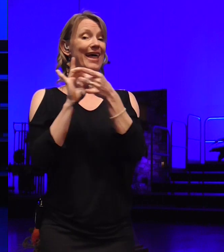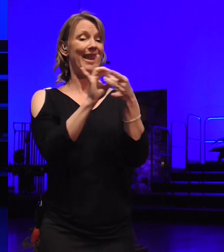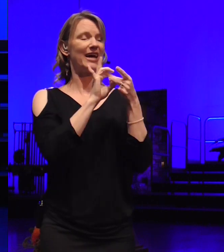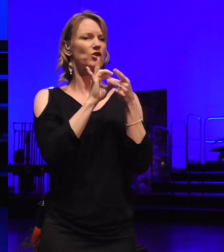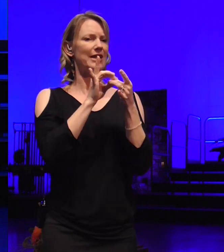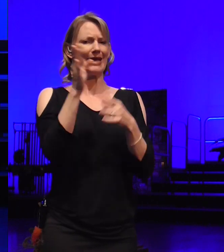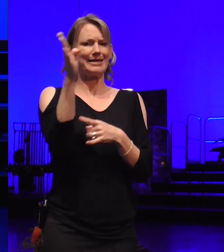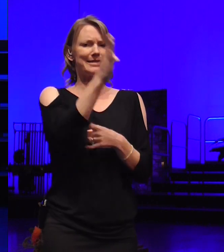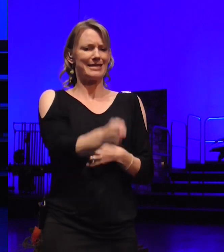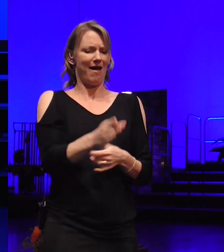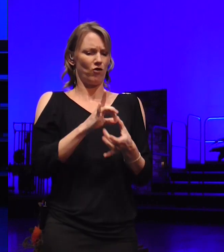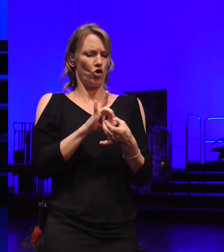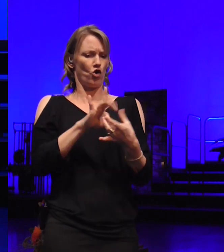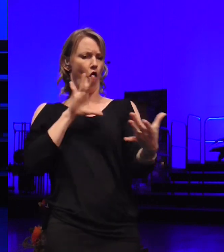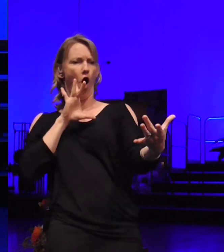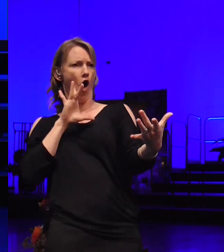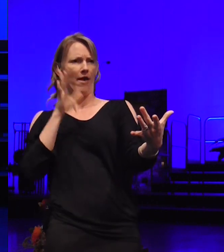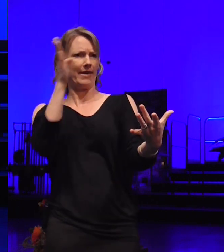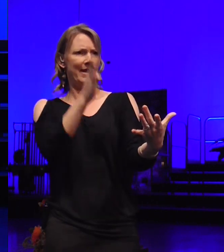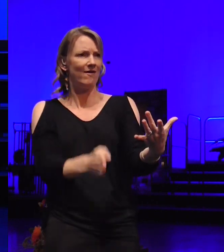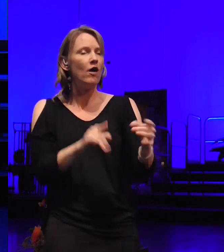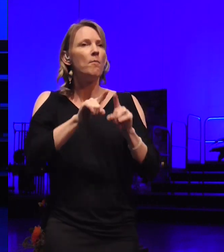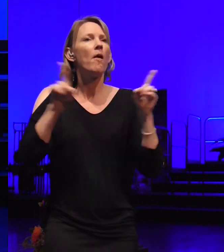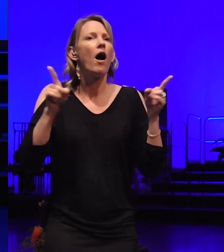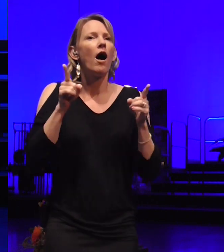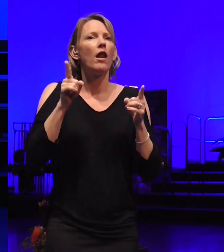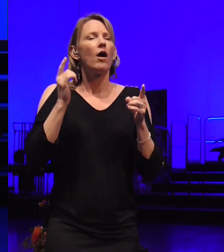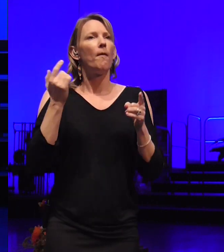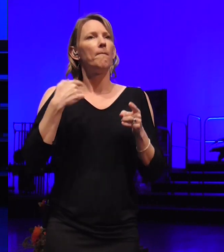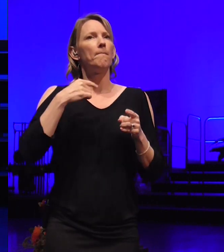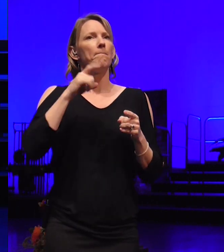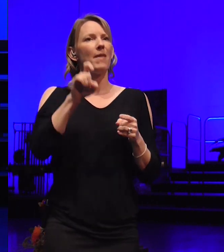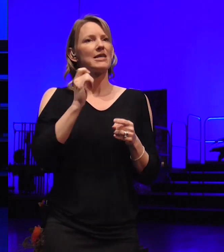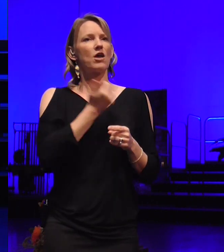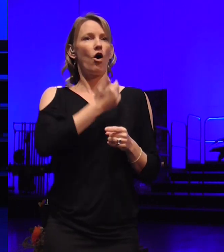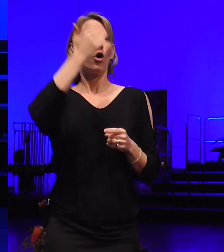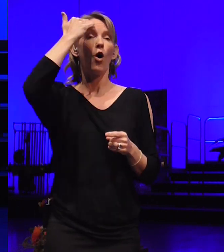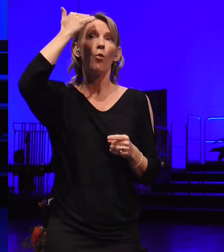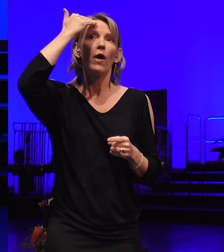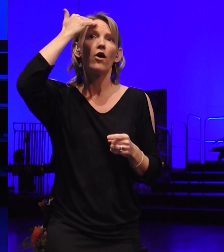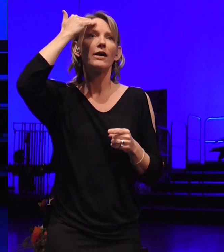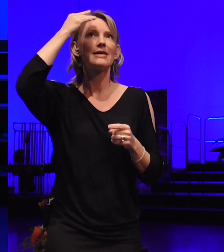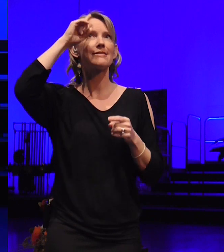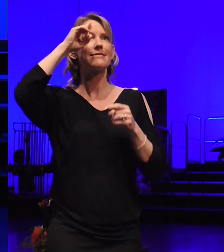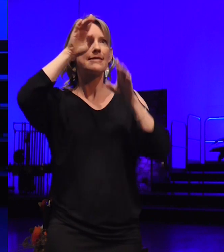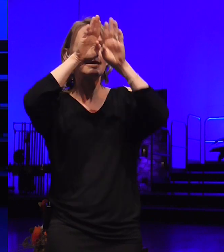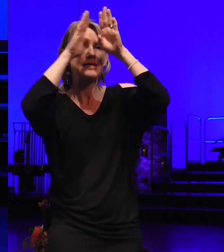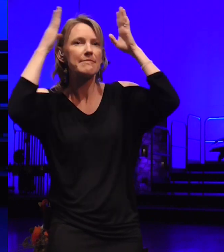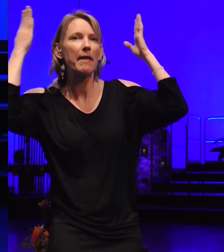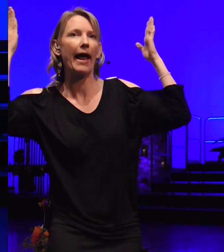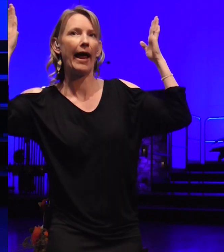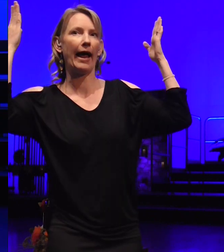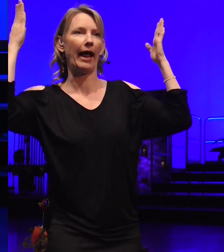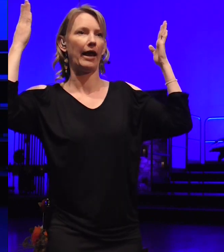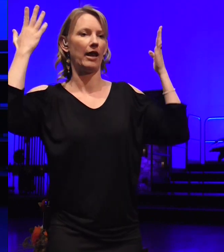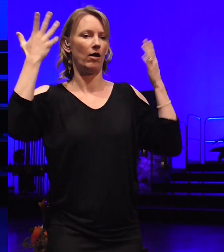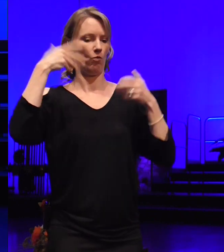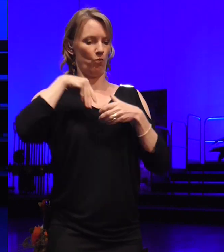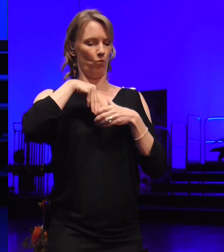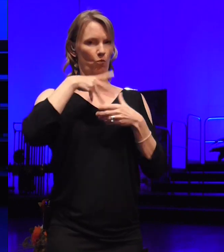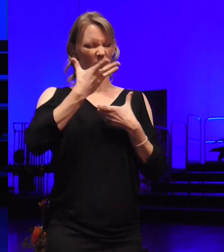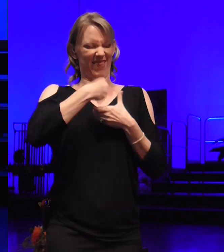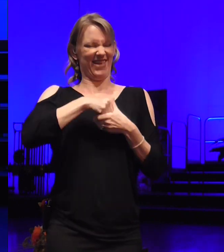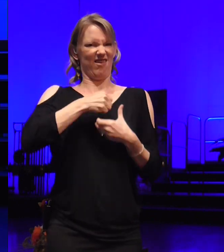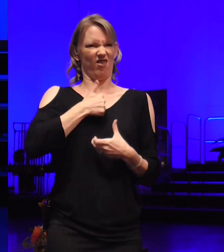never, never gone, but that we expand our awareness of that connection within our inner